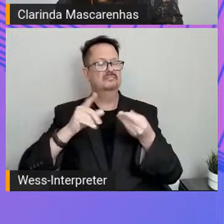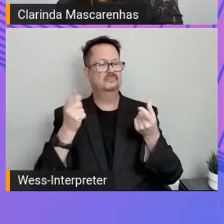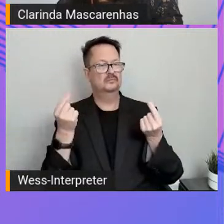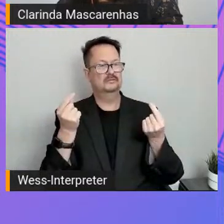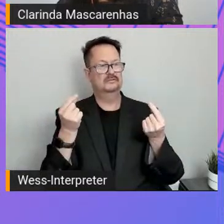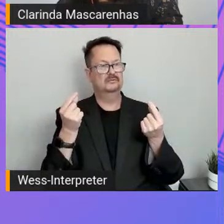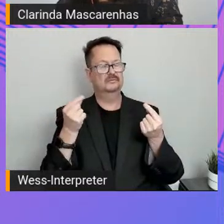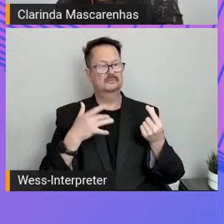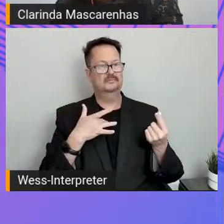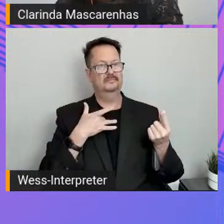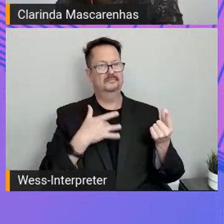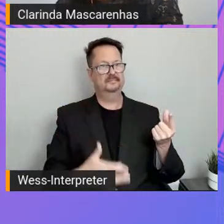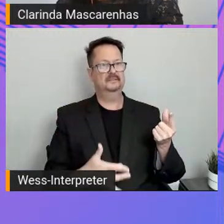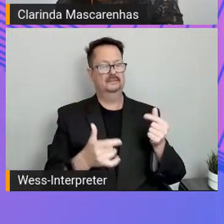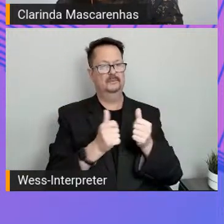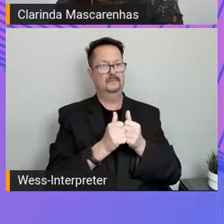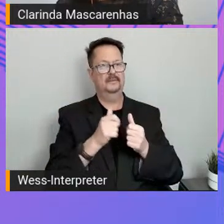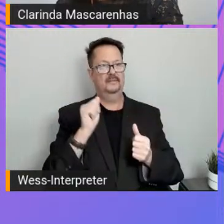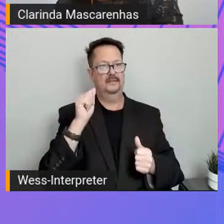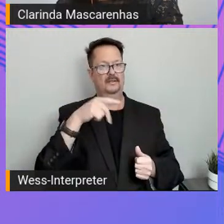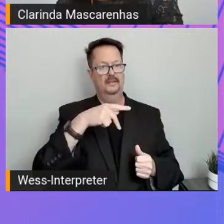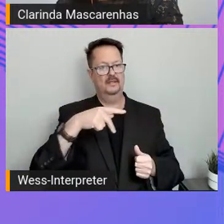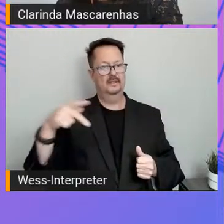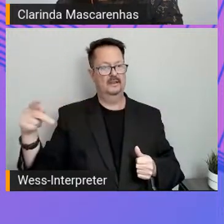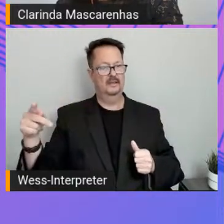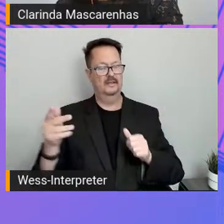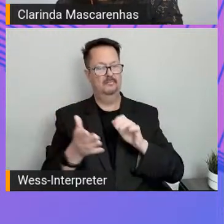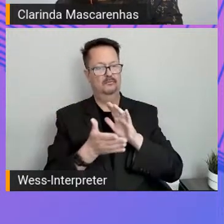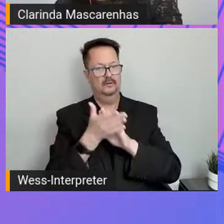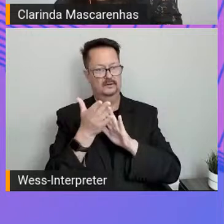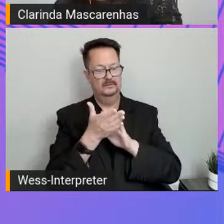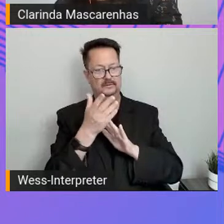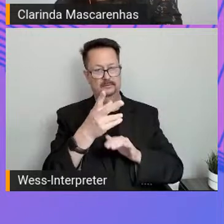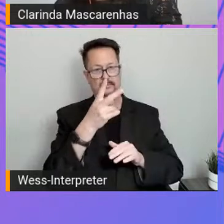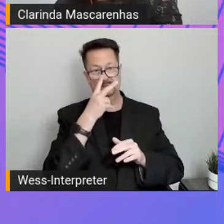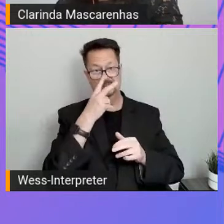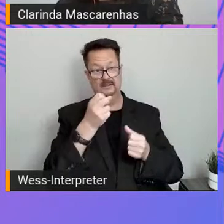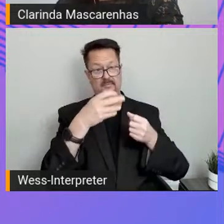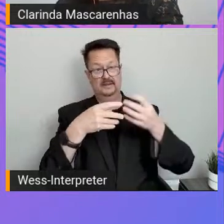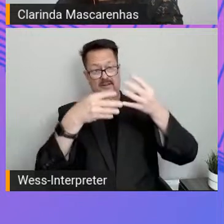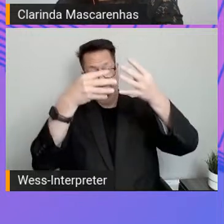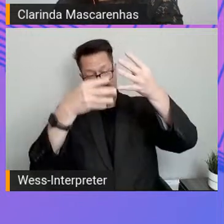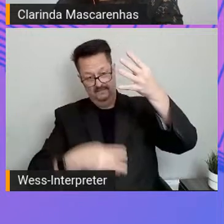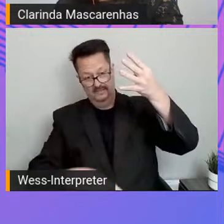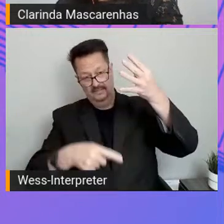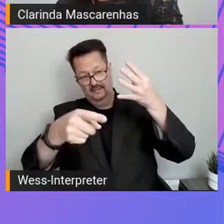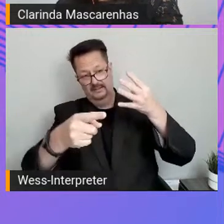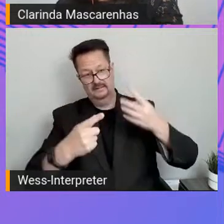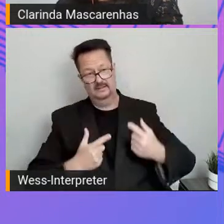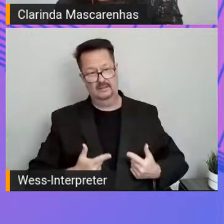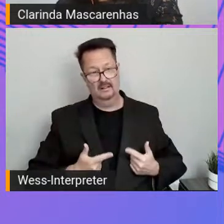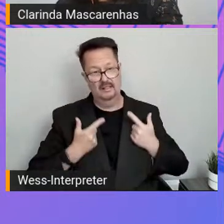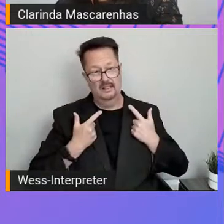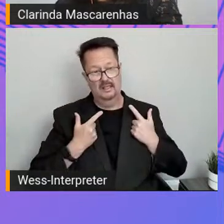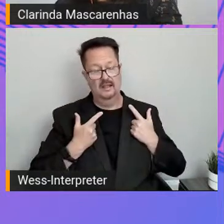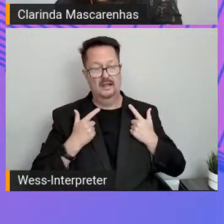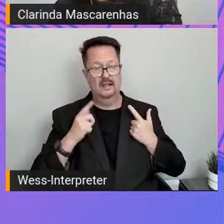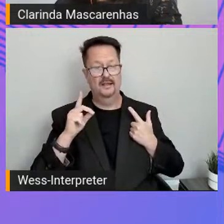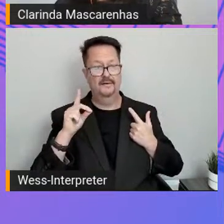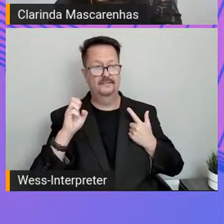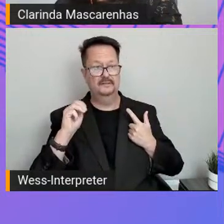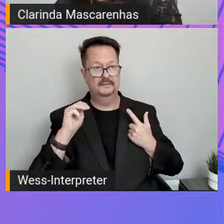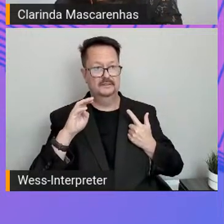shipped with AppRunner. And then we're going to see many of these in a live demo that Yiming is going to walk us